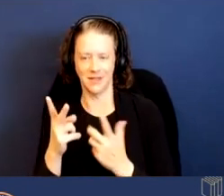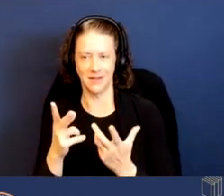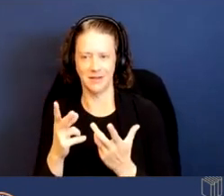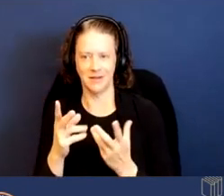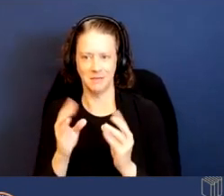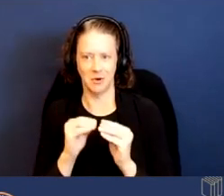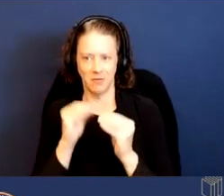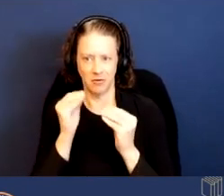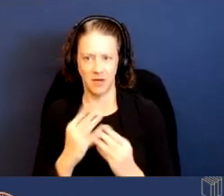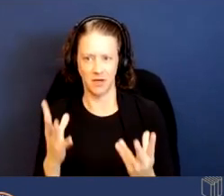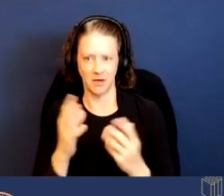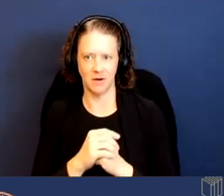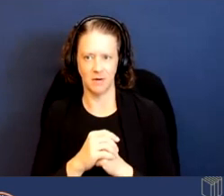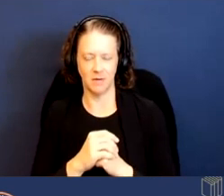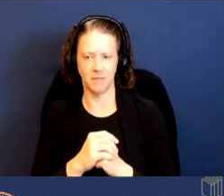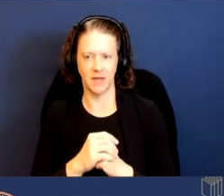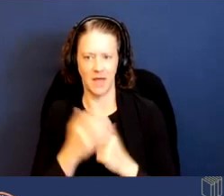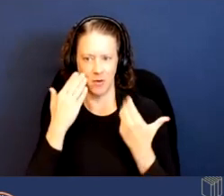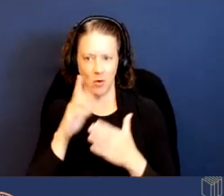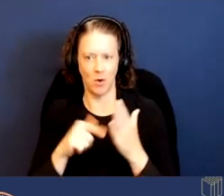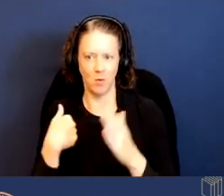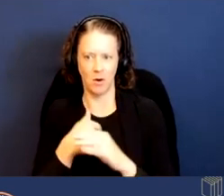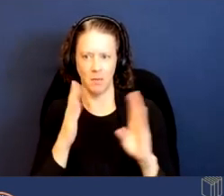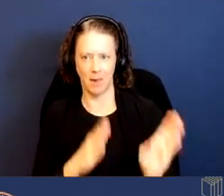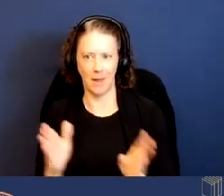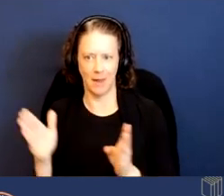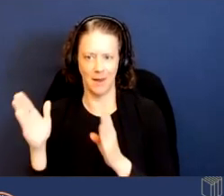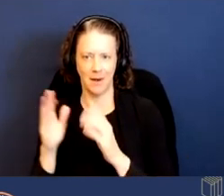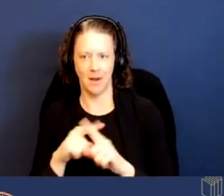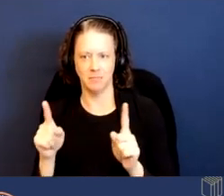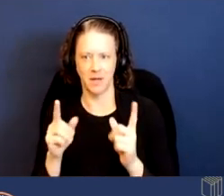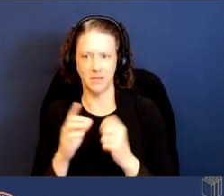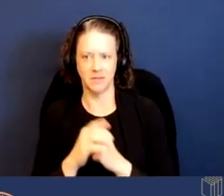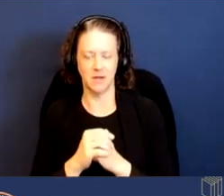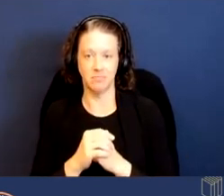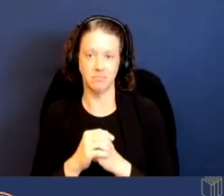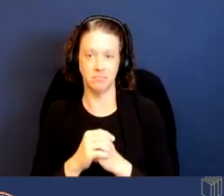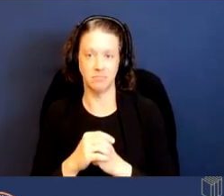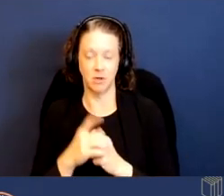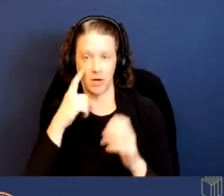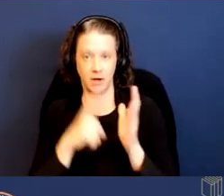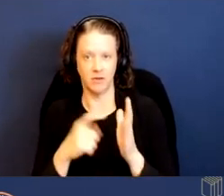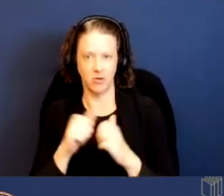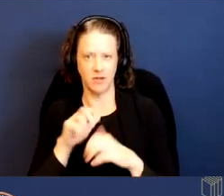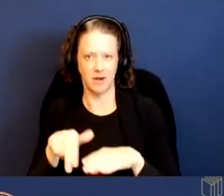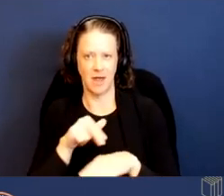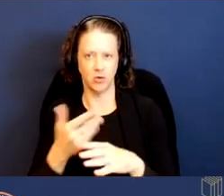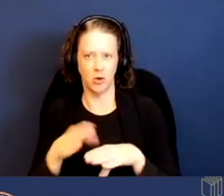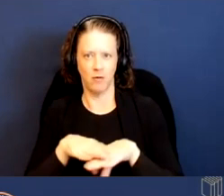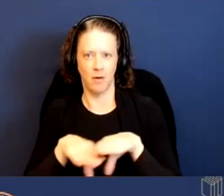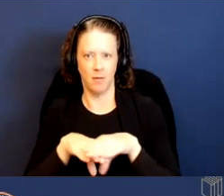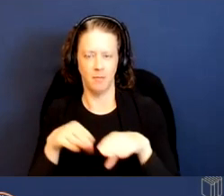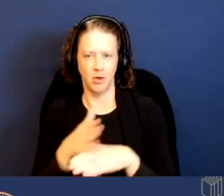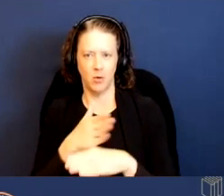don't know, sort of what we're going to plan, but in terms of just really sort of recognizing that there's a natural intersection between our